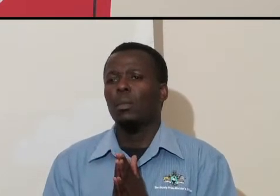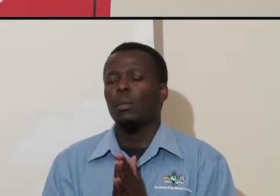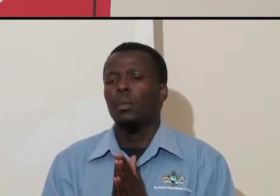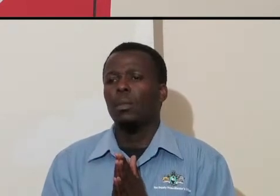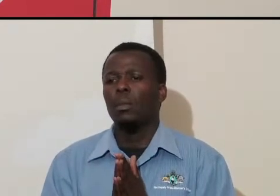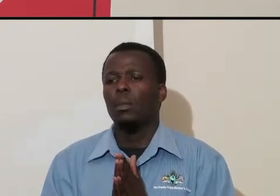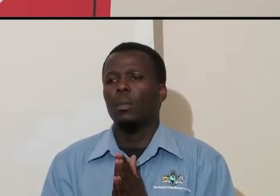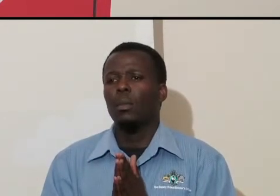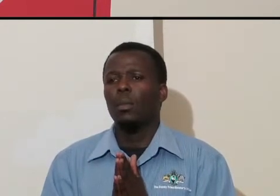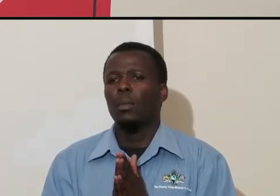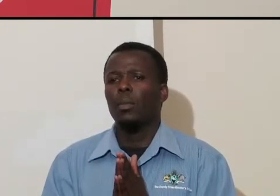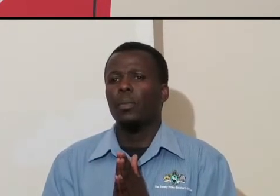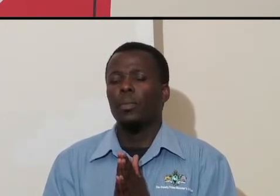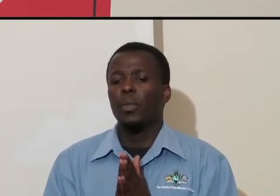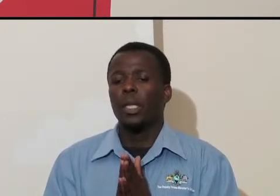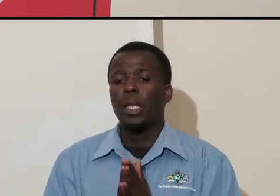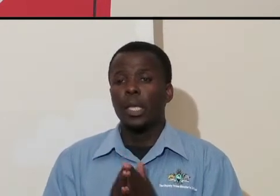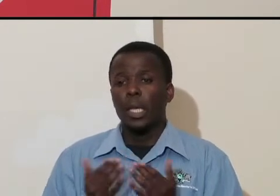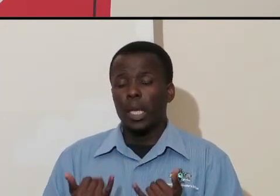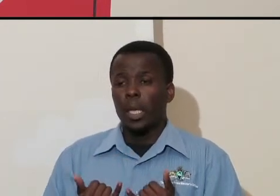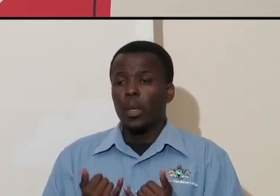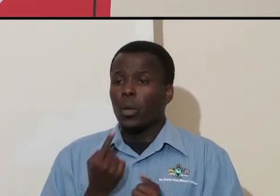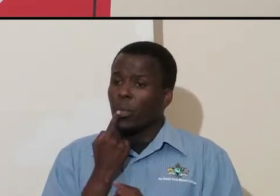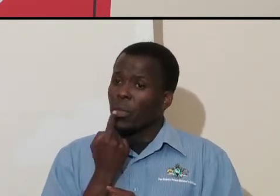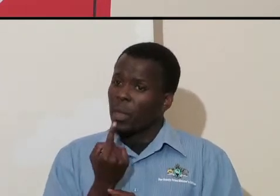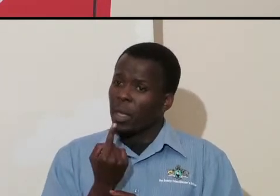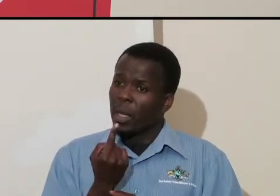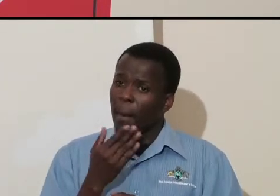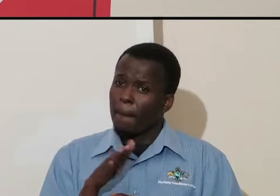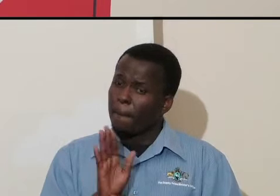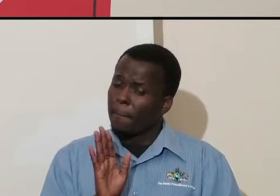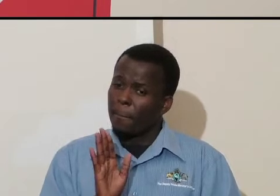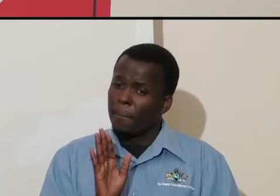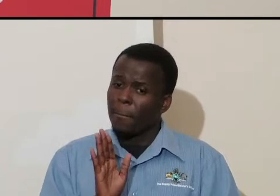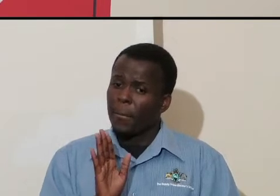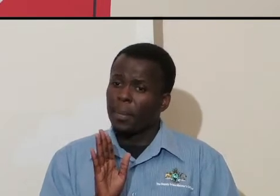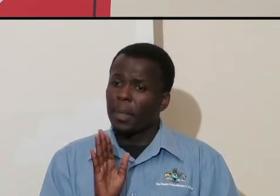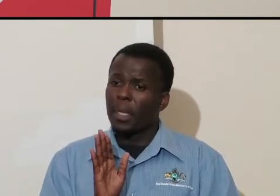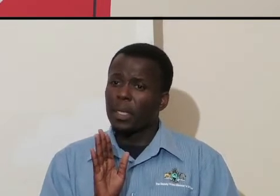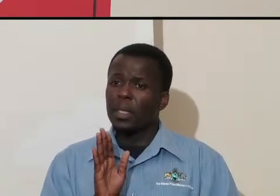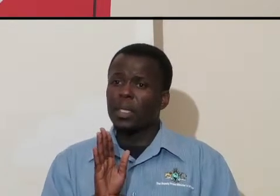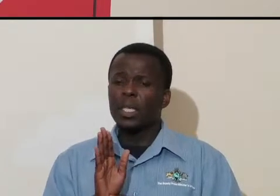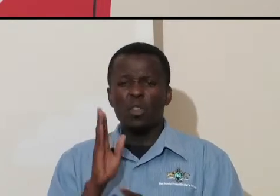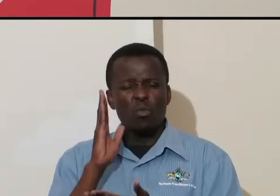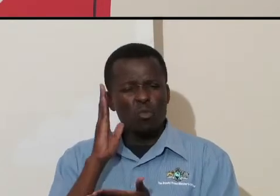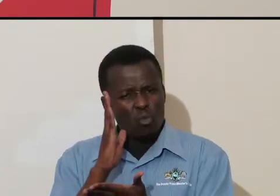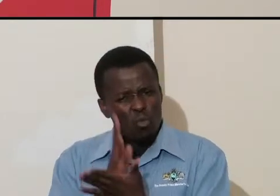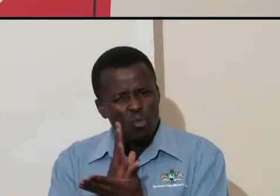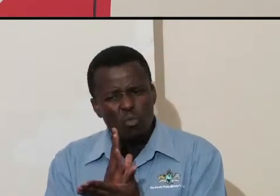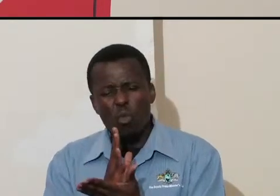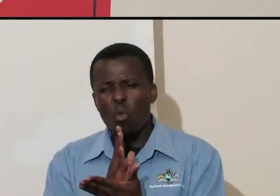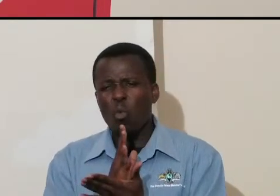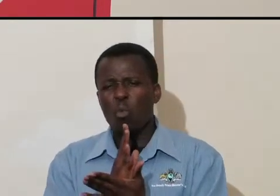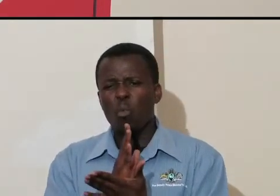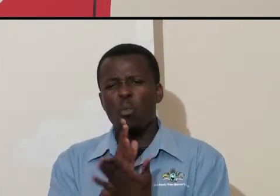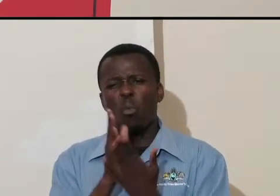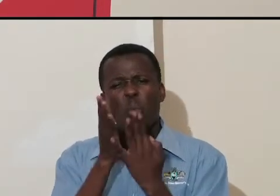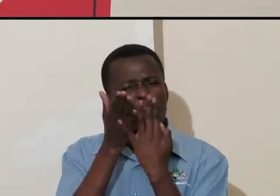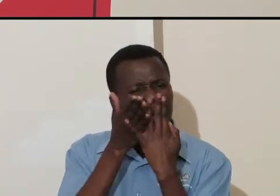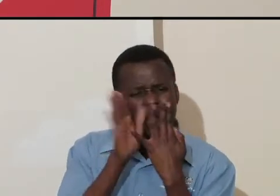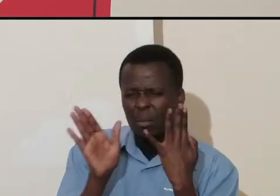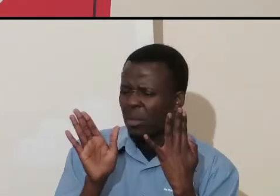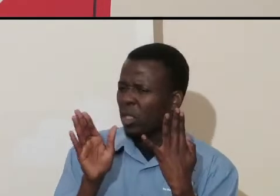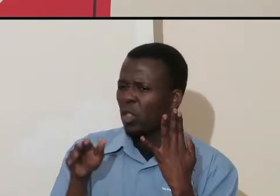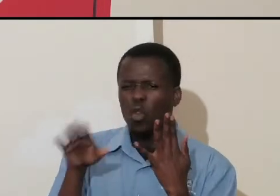As we emphasize zero tolerance, we need to be looking at zero tolerance to stigma, to discrimination of all